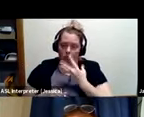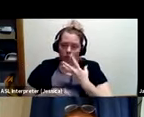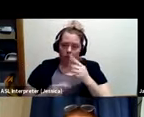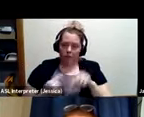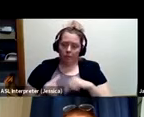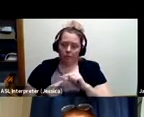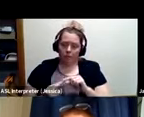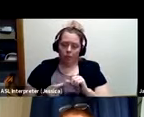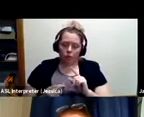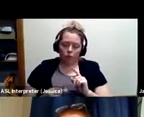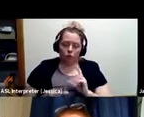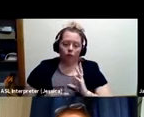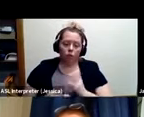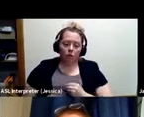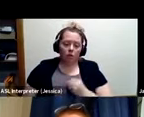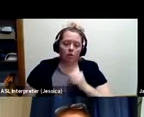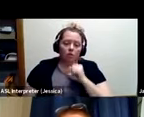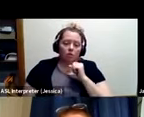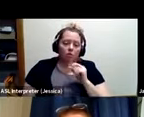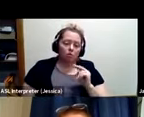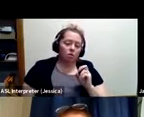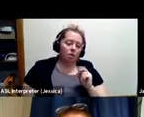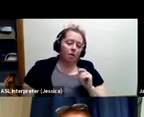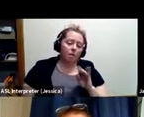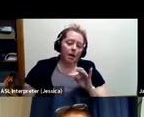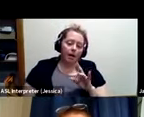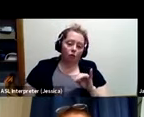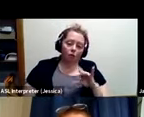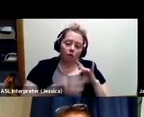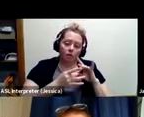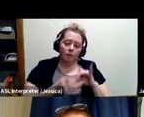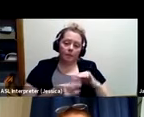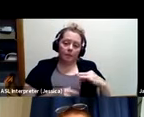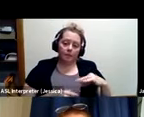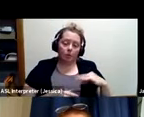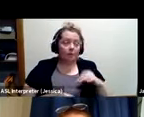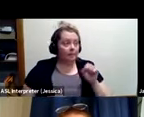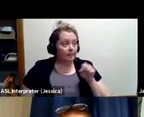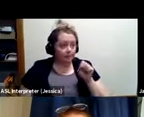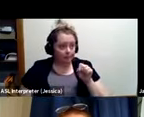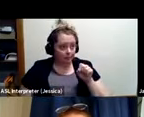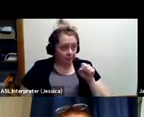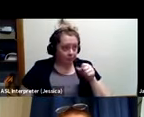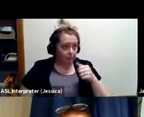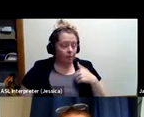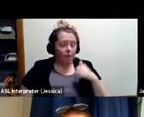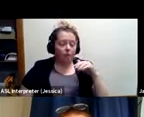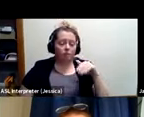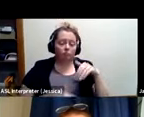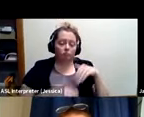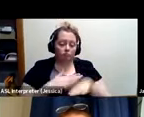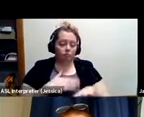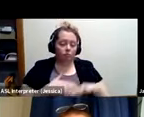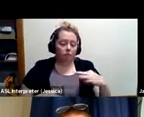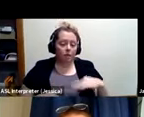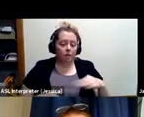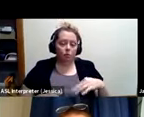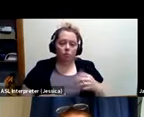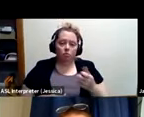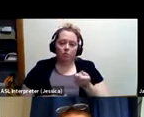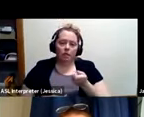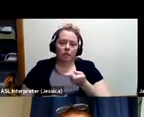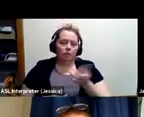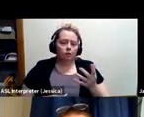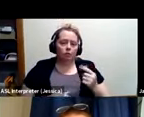people? Yeah. So yeah, I grew up in Pittsburgh, born and raised, family, several generations. We've been in Pittsburgh for a